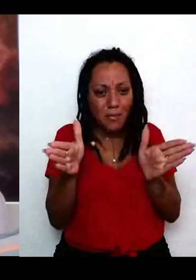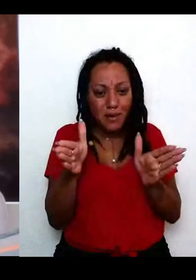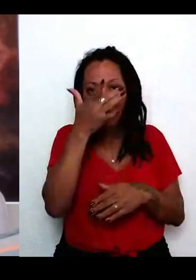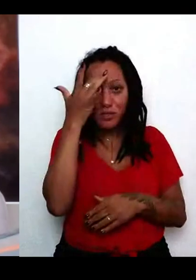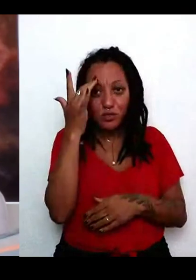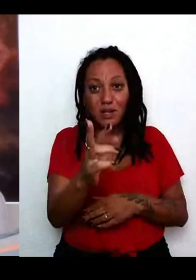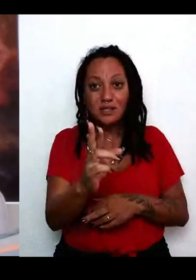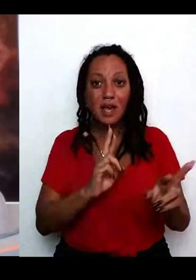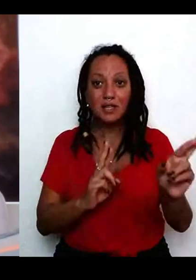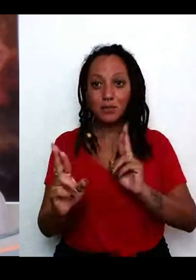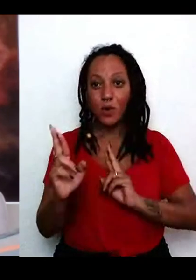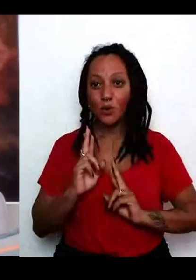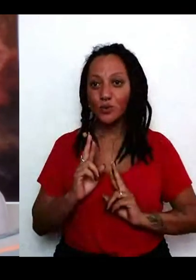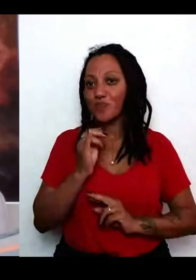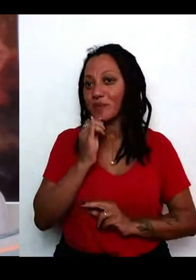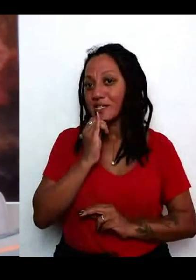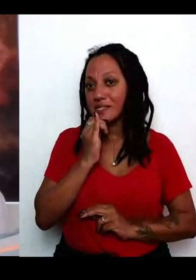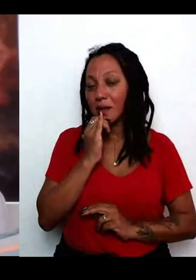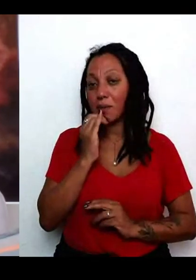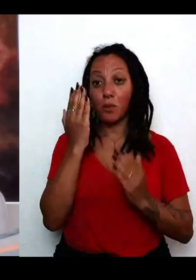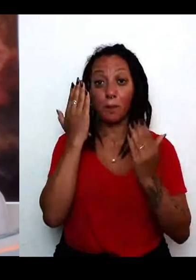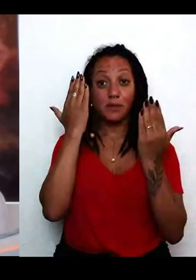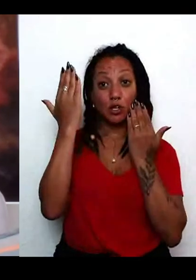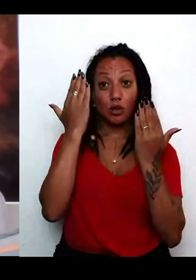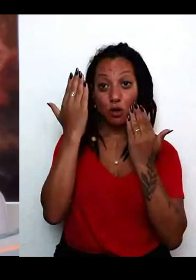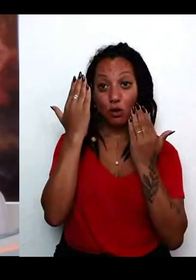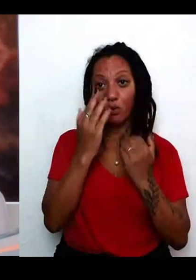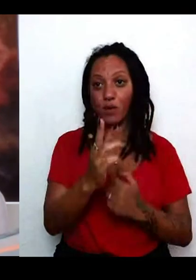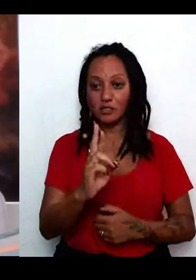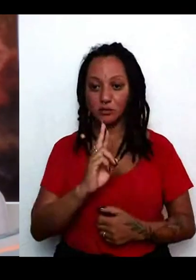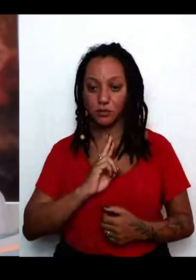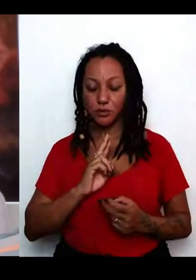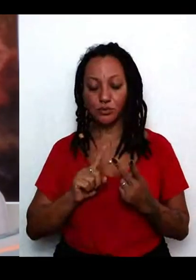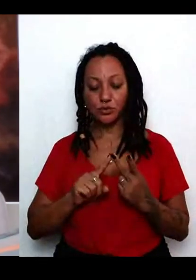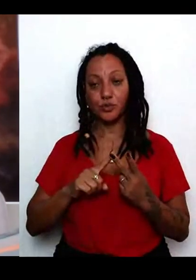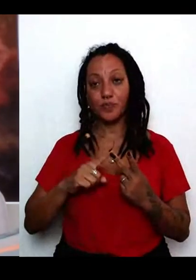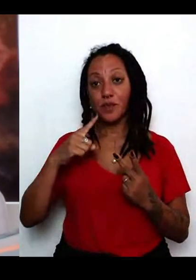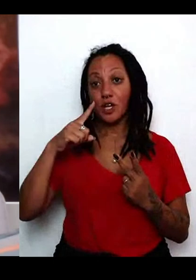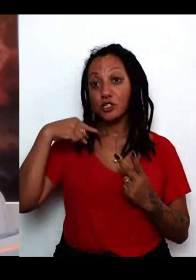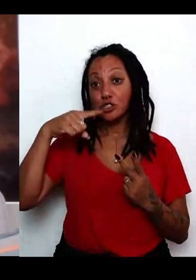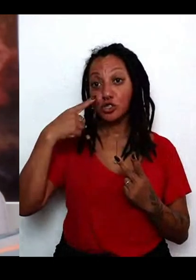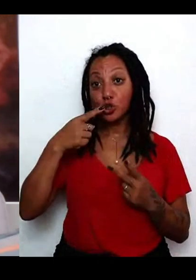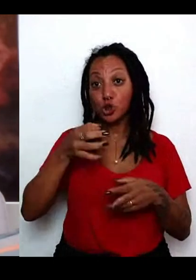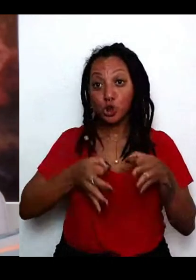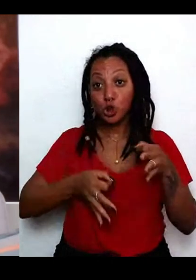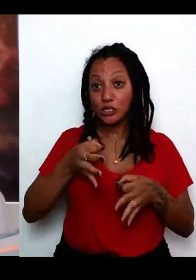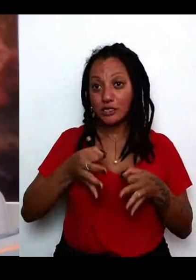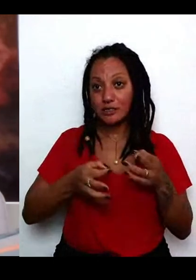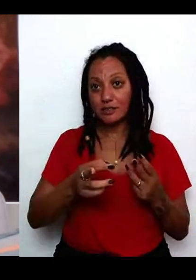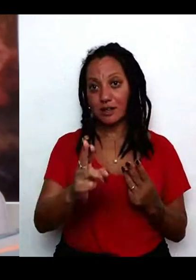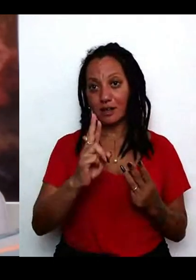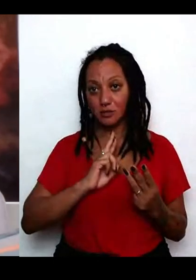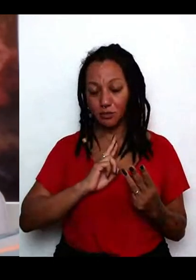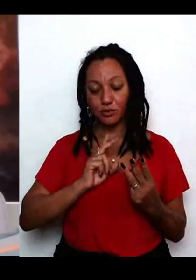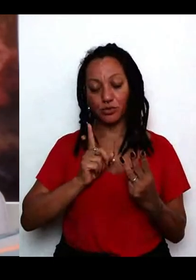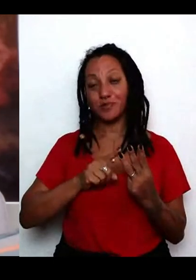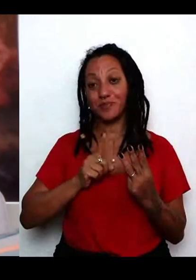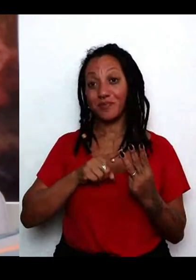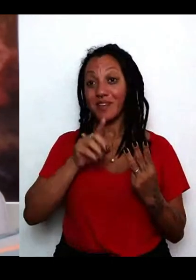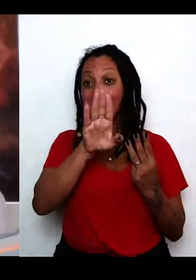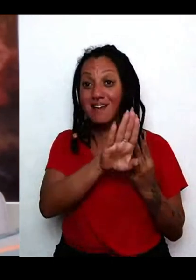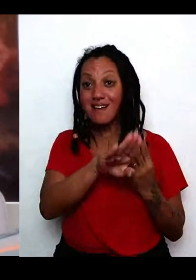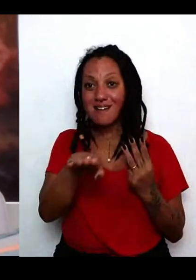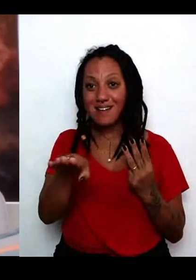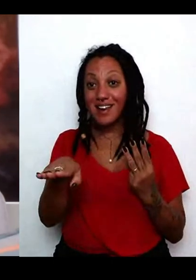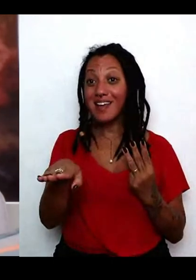experts young children who just think it's terrible the world they're going to inherit everybody